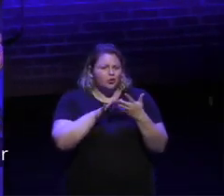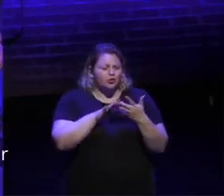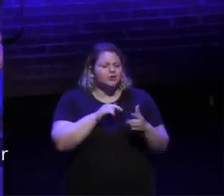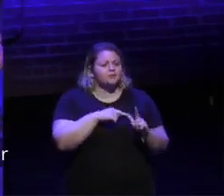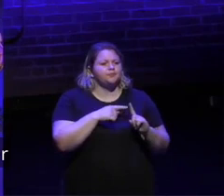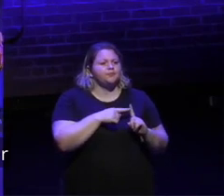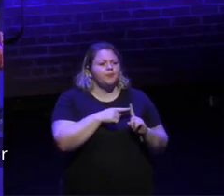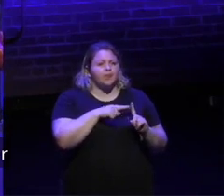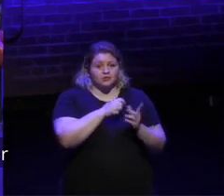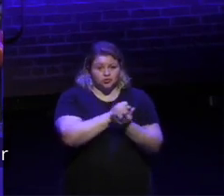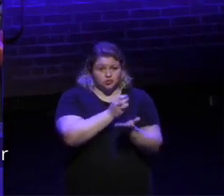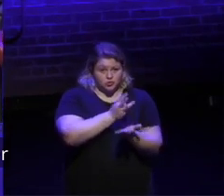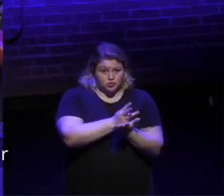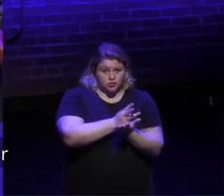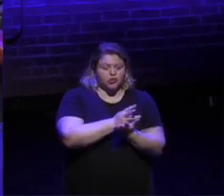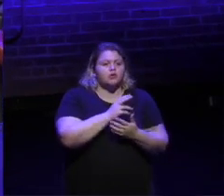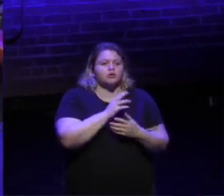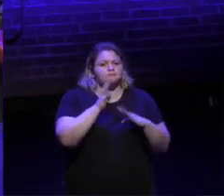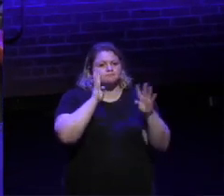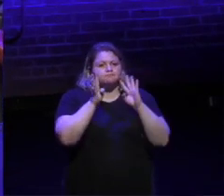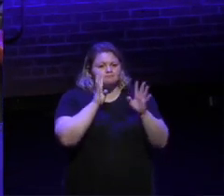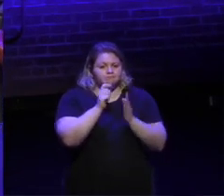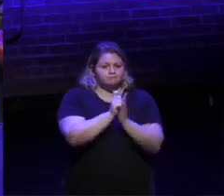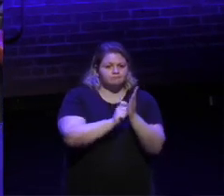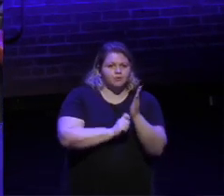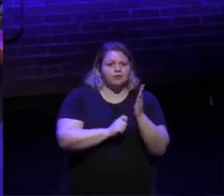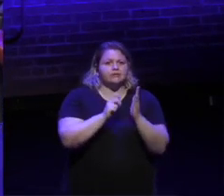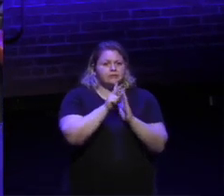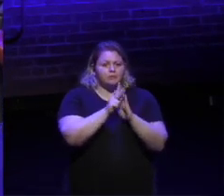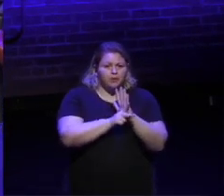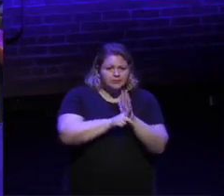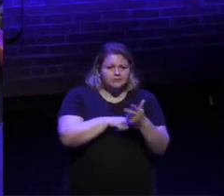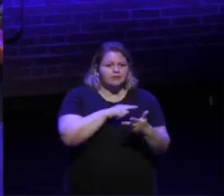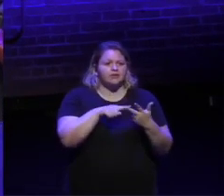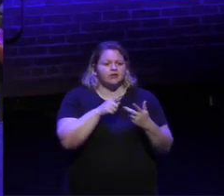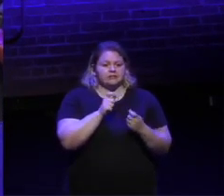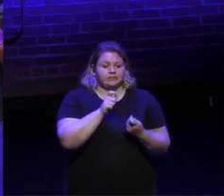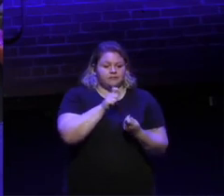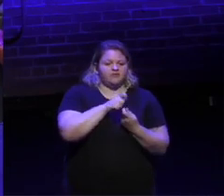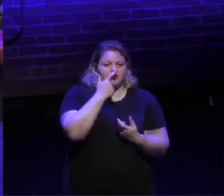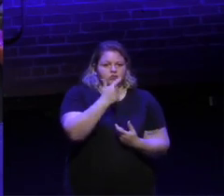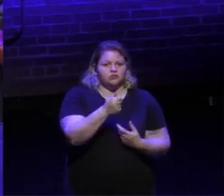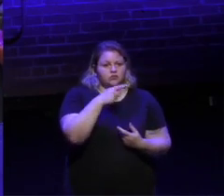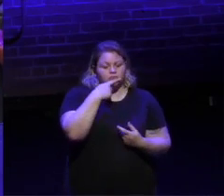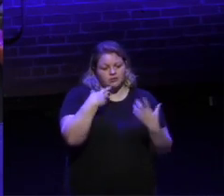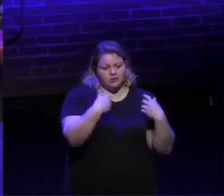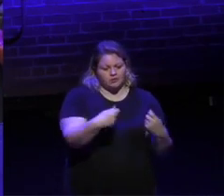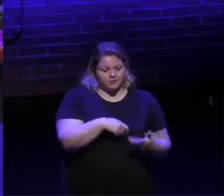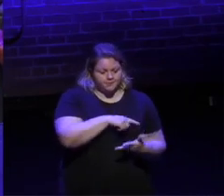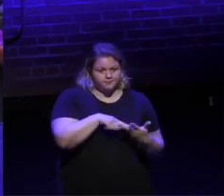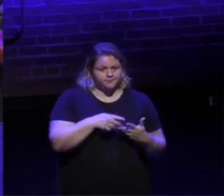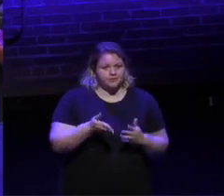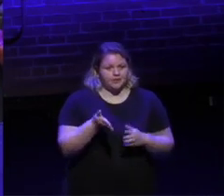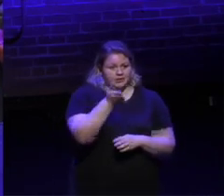And she is a social worker and policymaker with a special interest in public health. Next down the line, we have